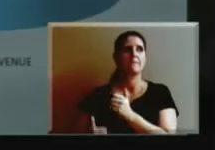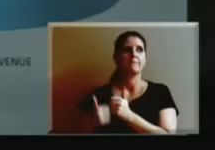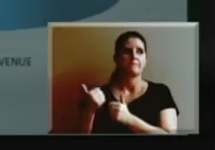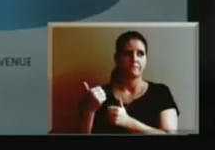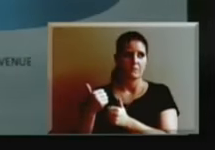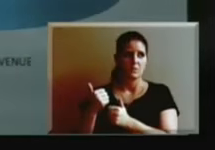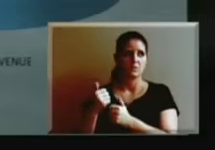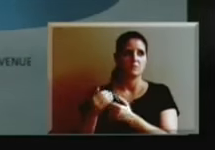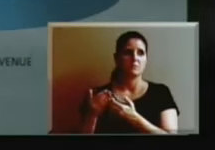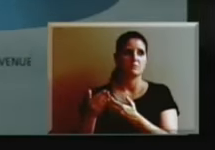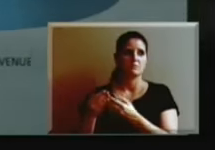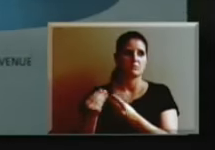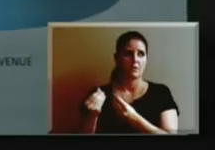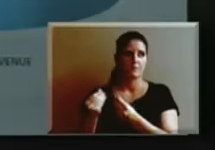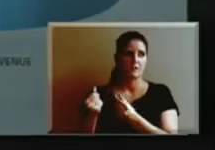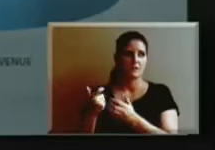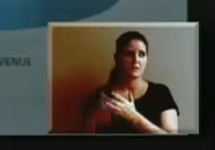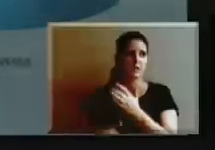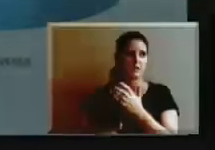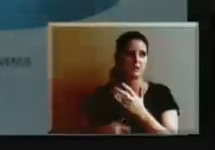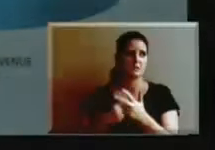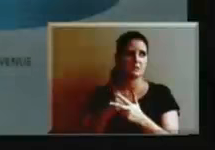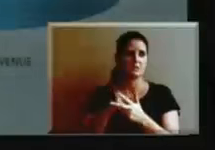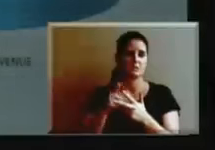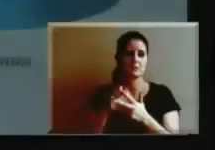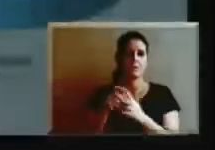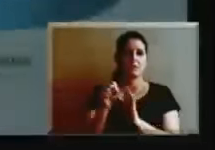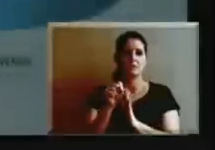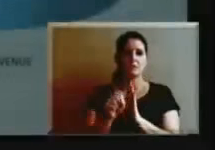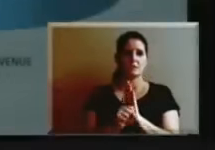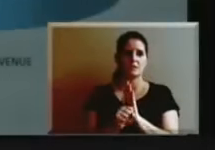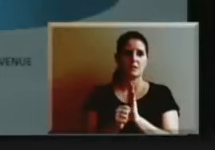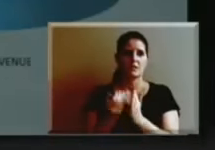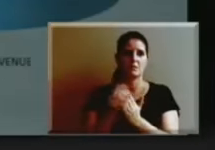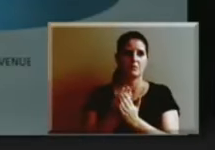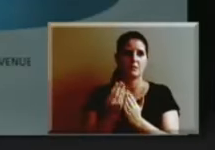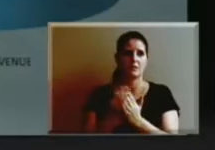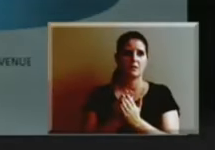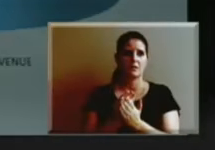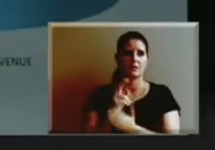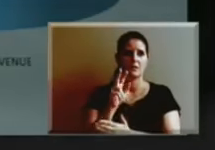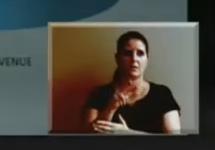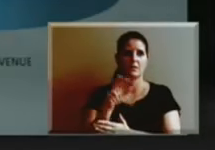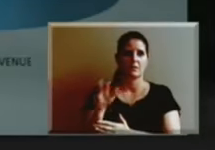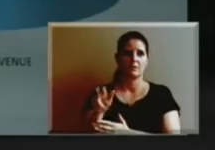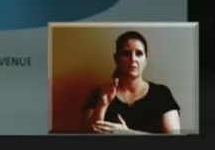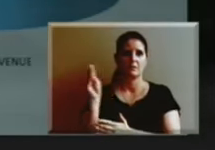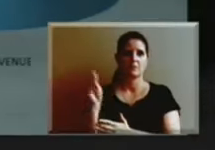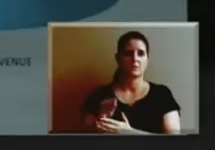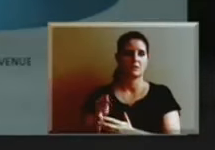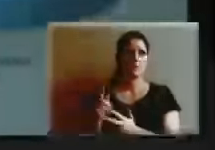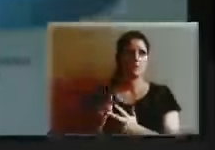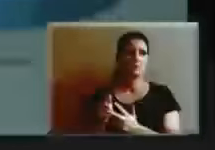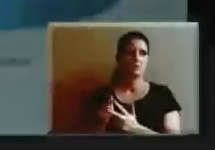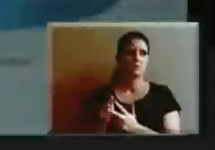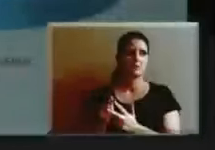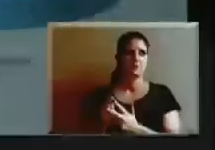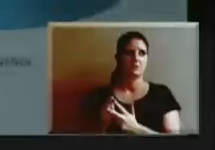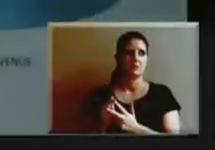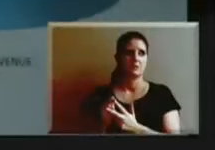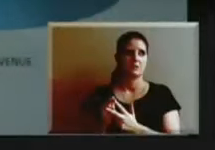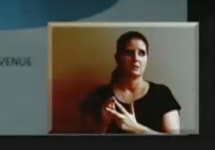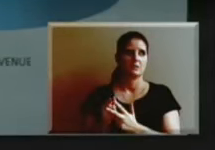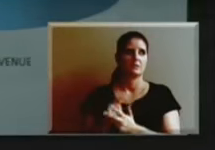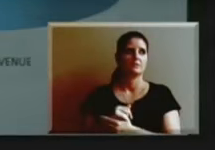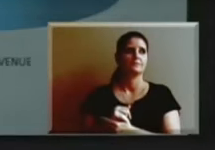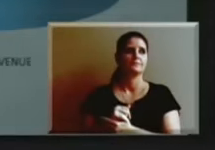being property taxes, and then the state revenue is approximately 33%. The business